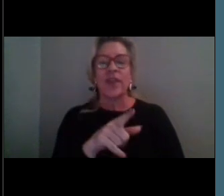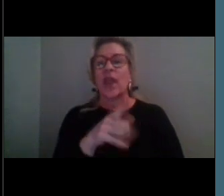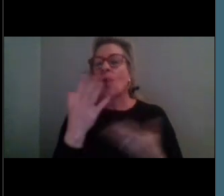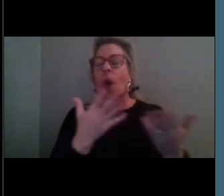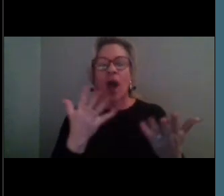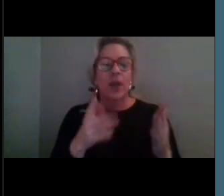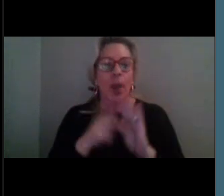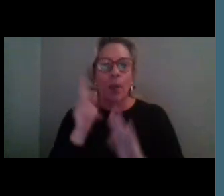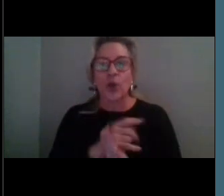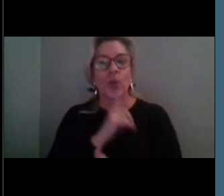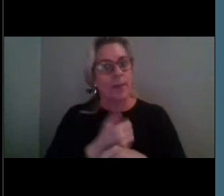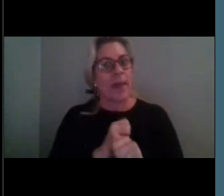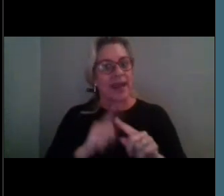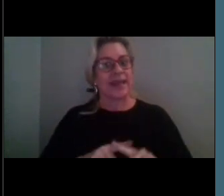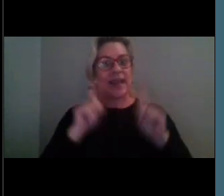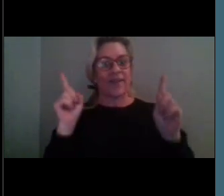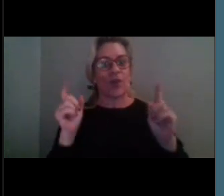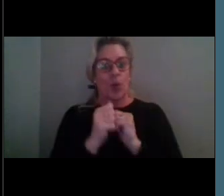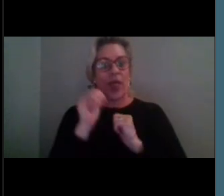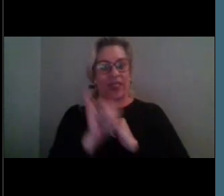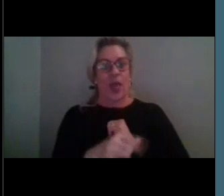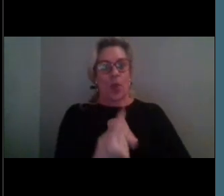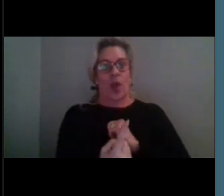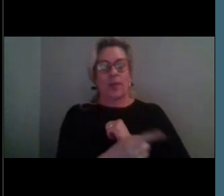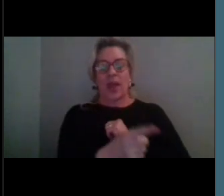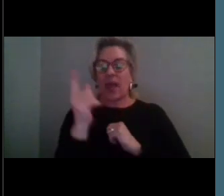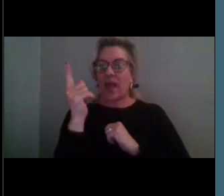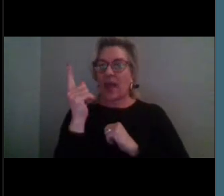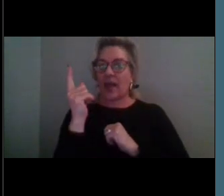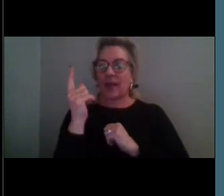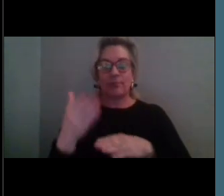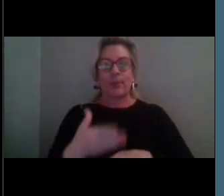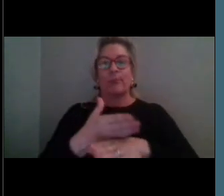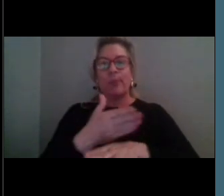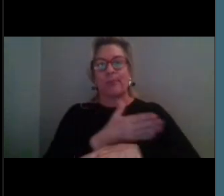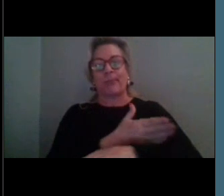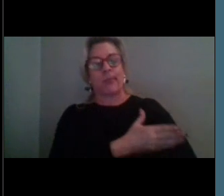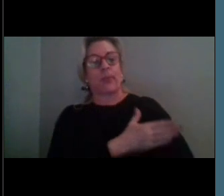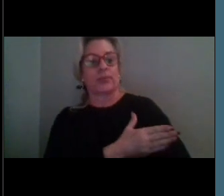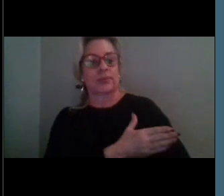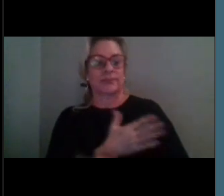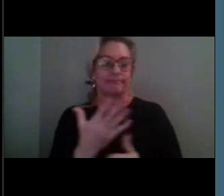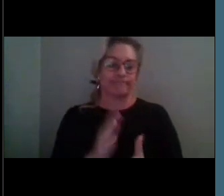And it really made a difference with this one because they just kept getting it better and better.